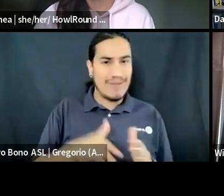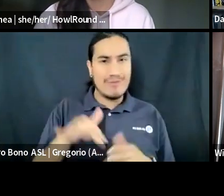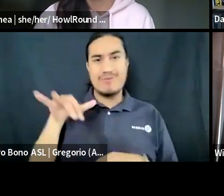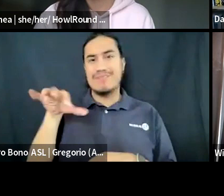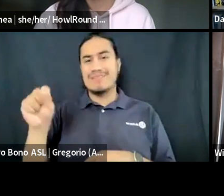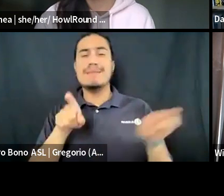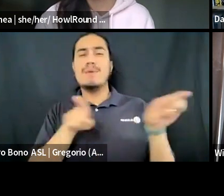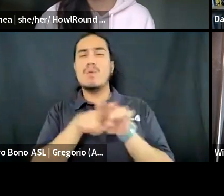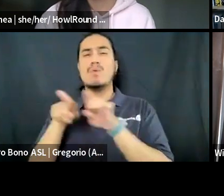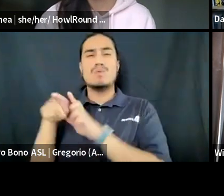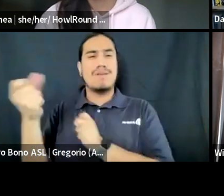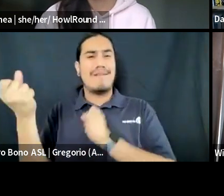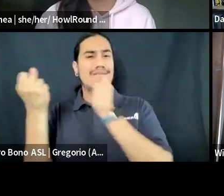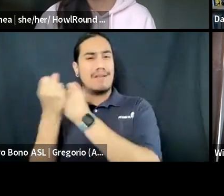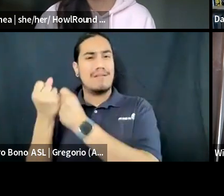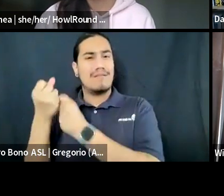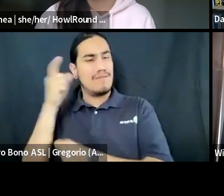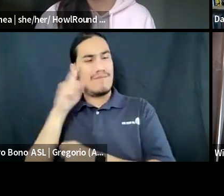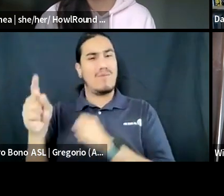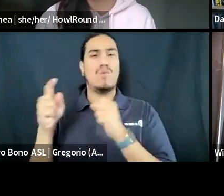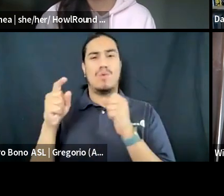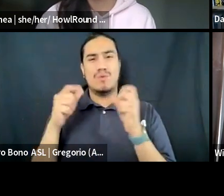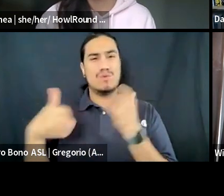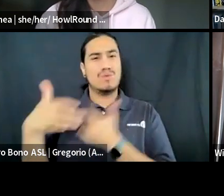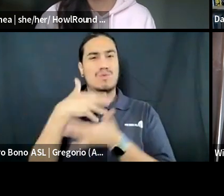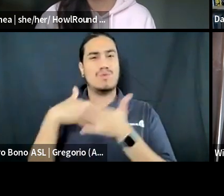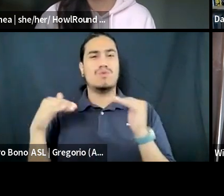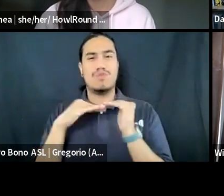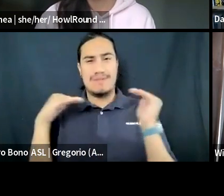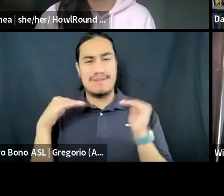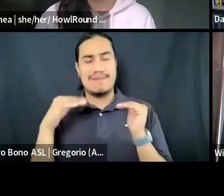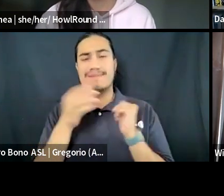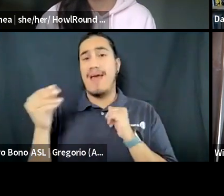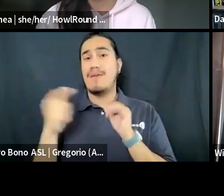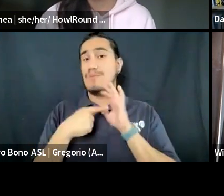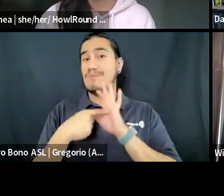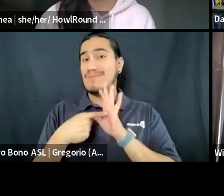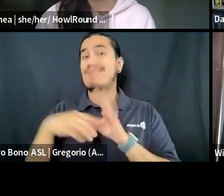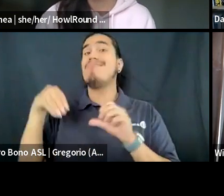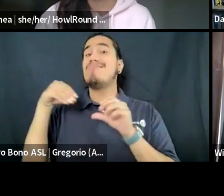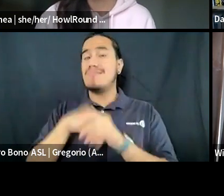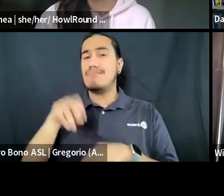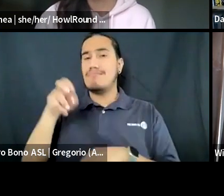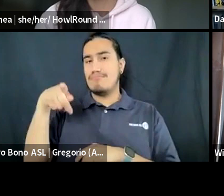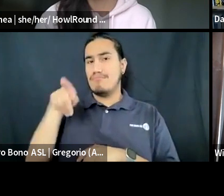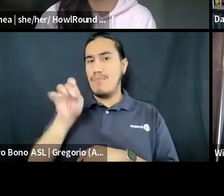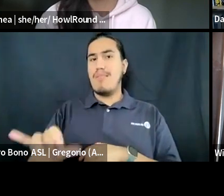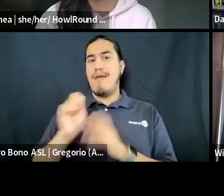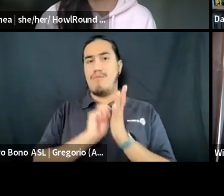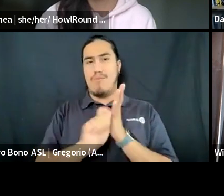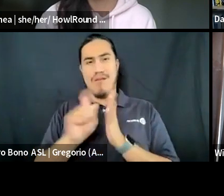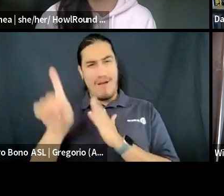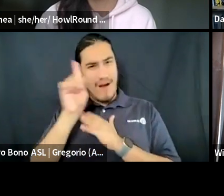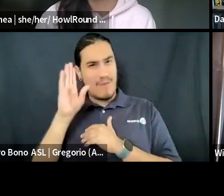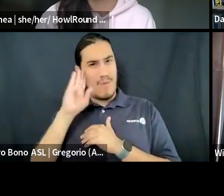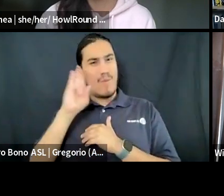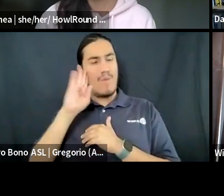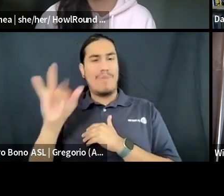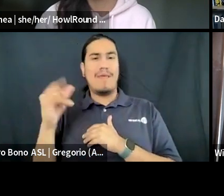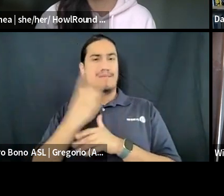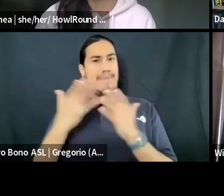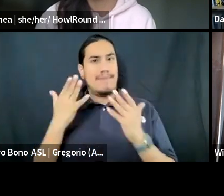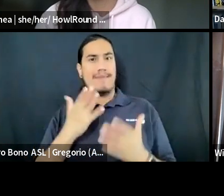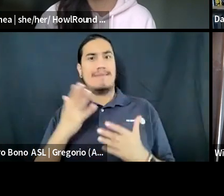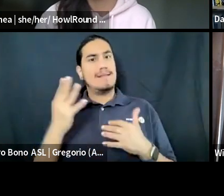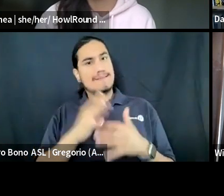an advocate for social justice and representation in playwriting. I know that that's really close to your heart, and that's something that's very,